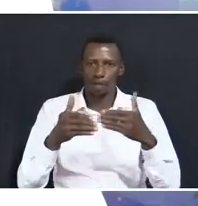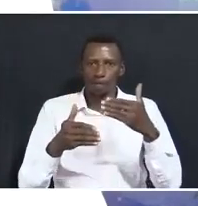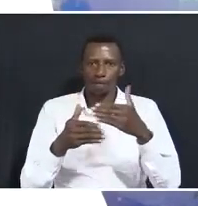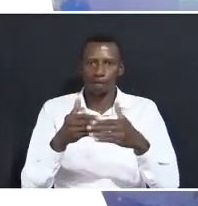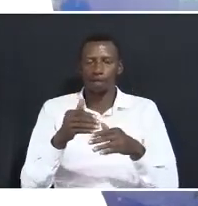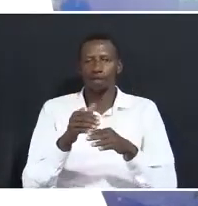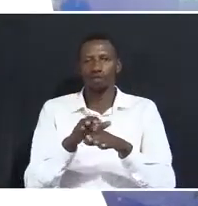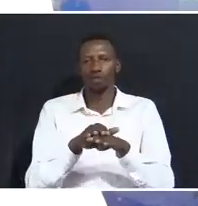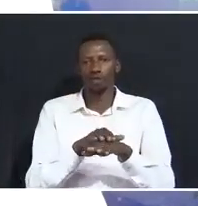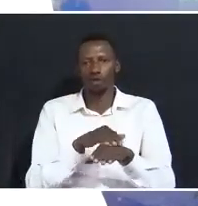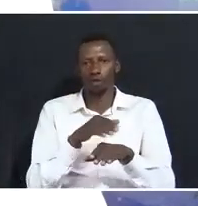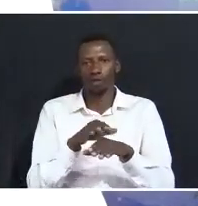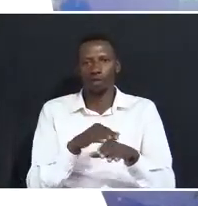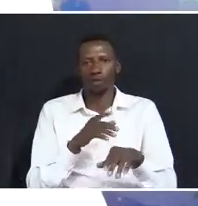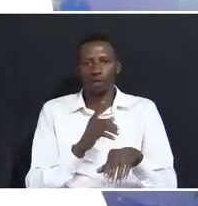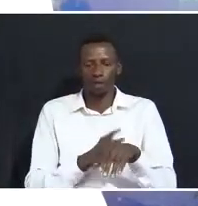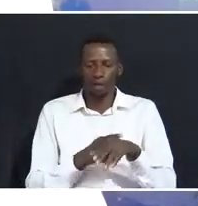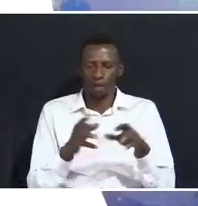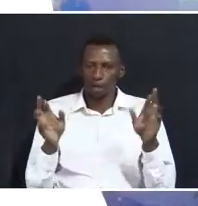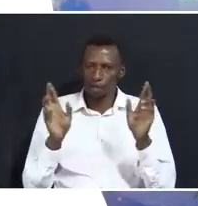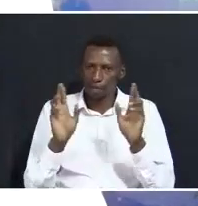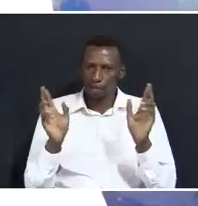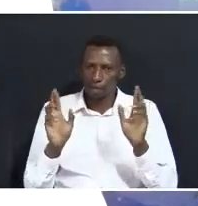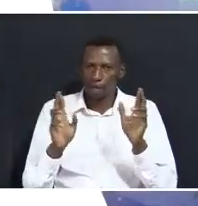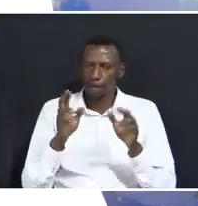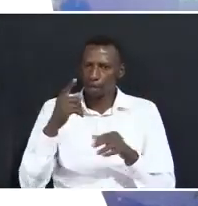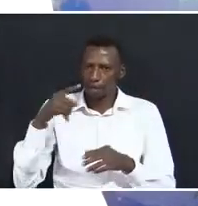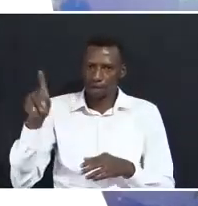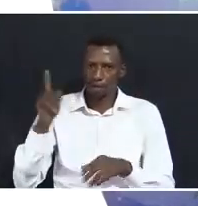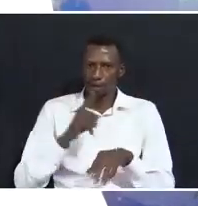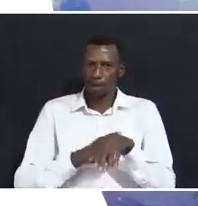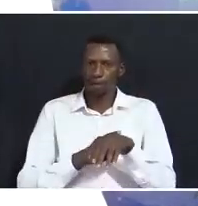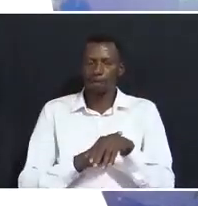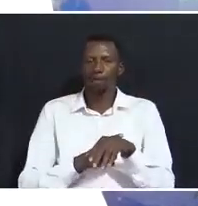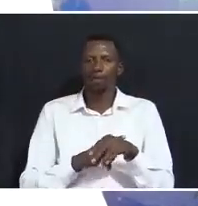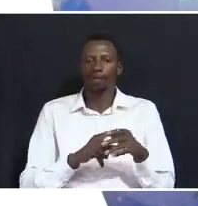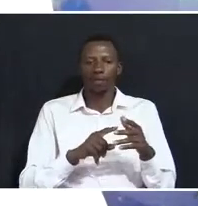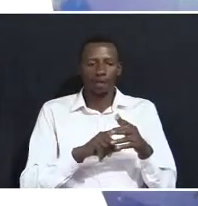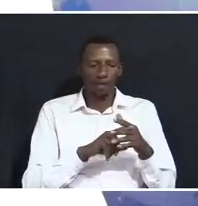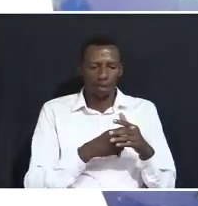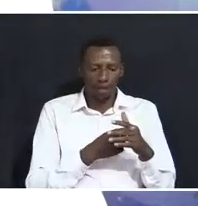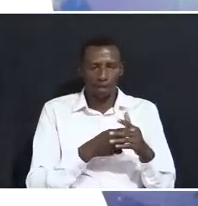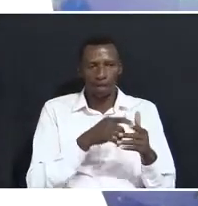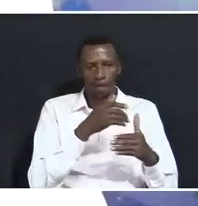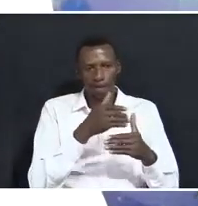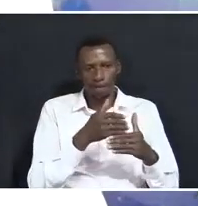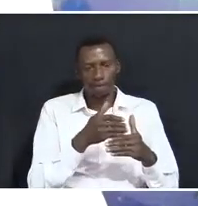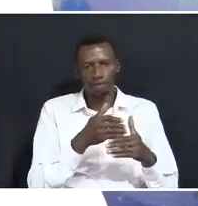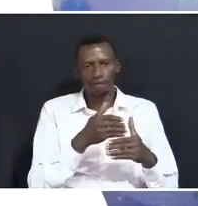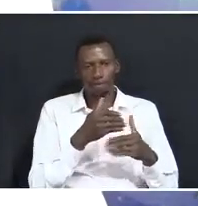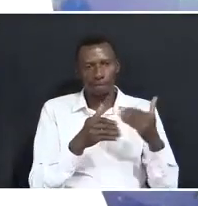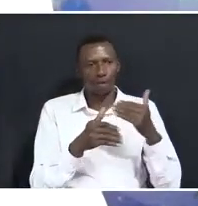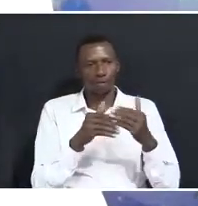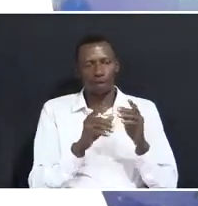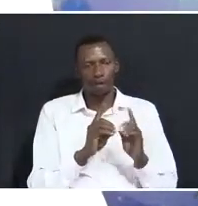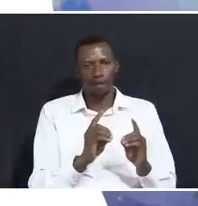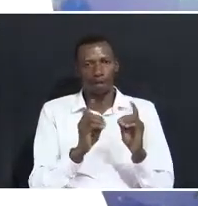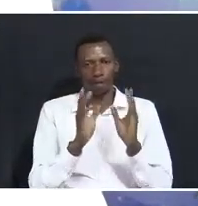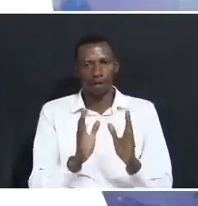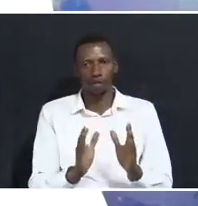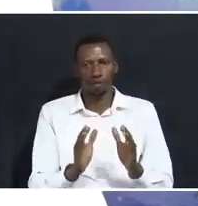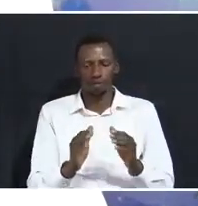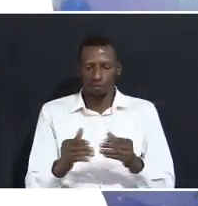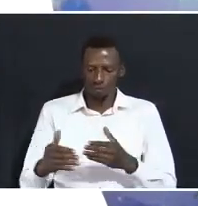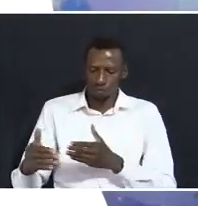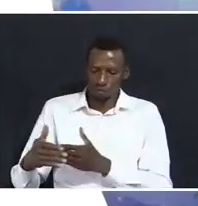momentum. And when the right time had come, started by building the disciples, having disciples around